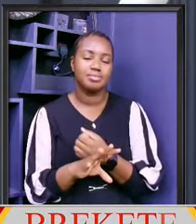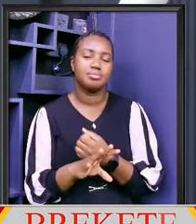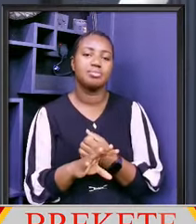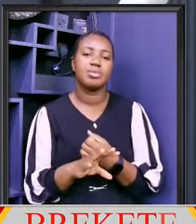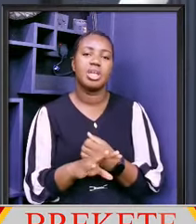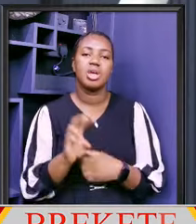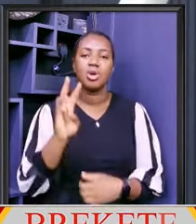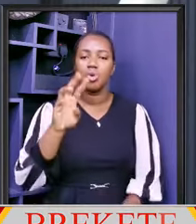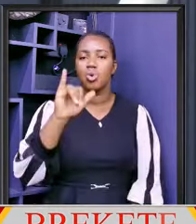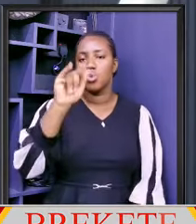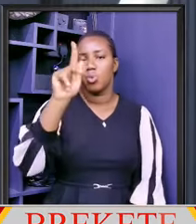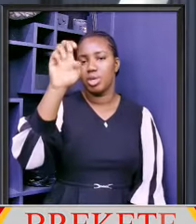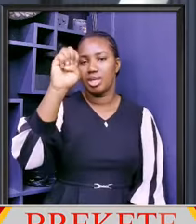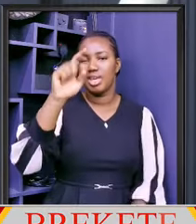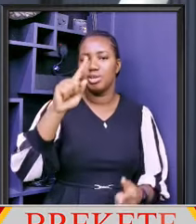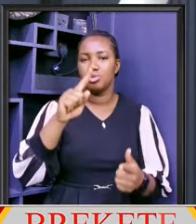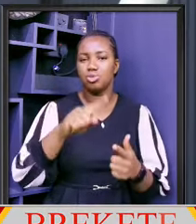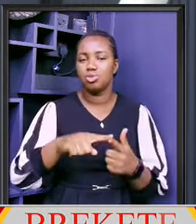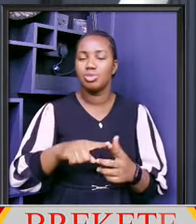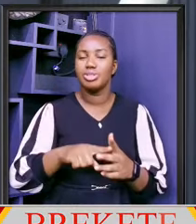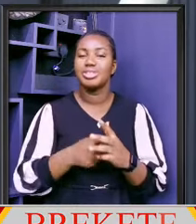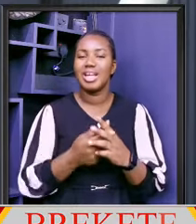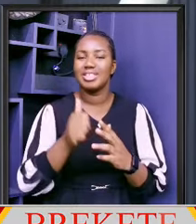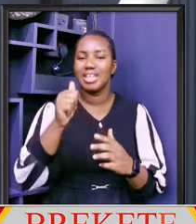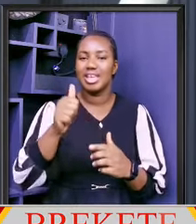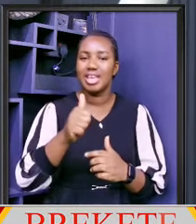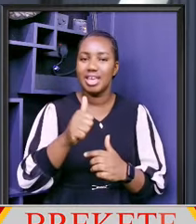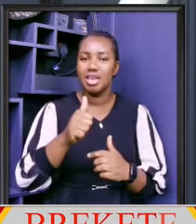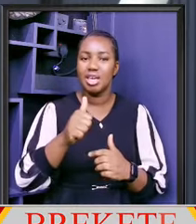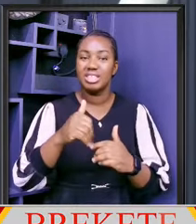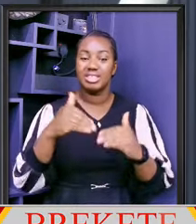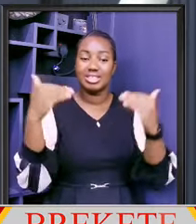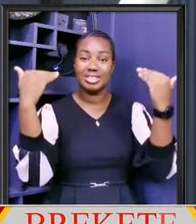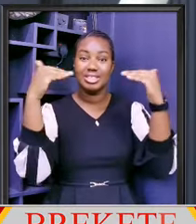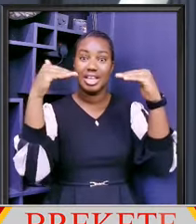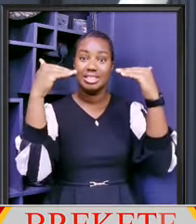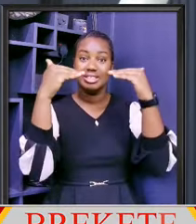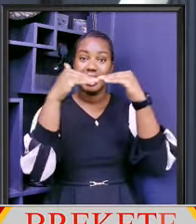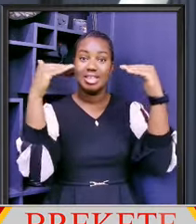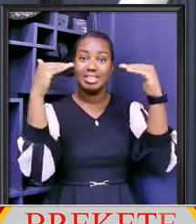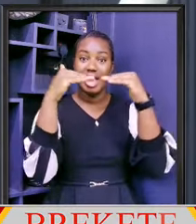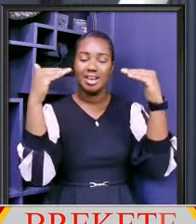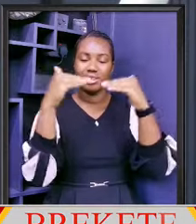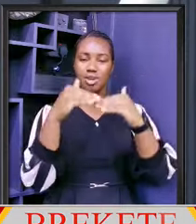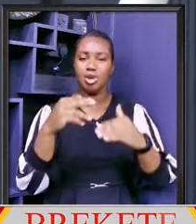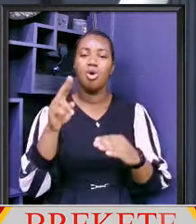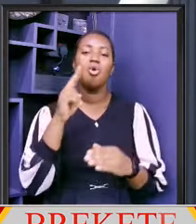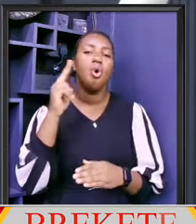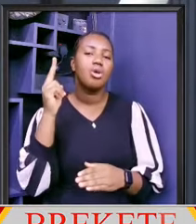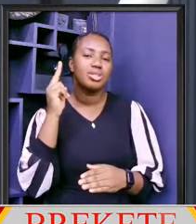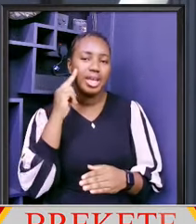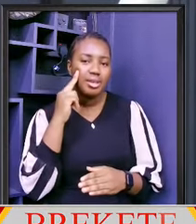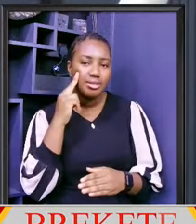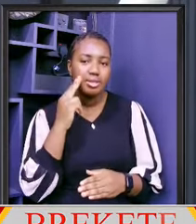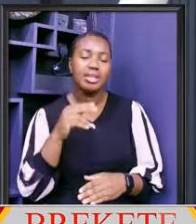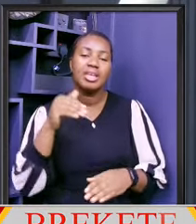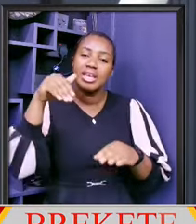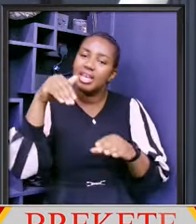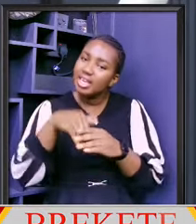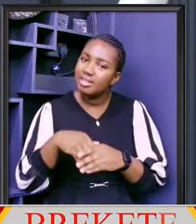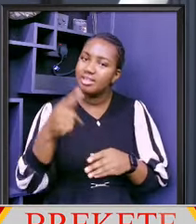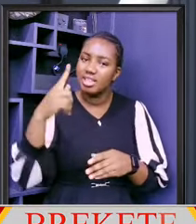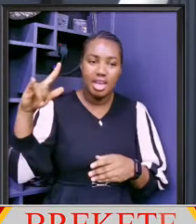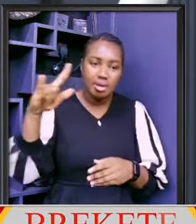make you establish a standard hotel either inside Abuja Airport or beside Abuja Airport because